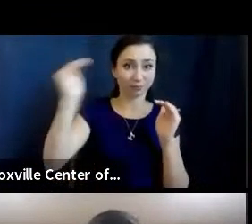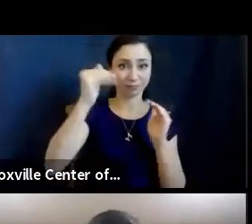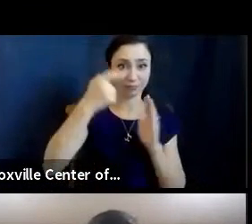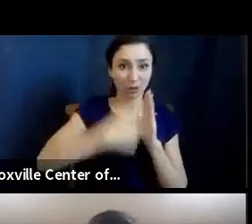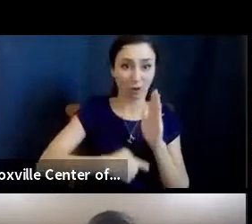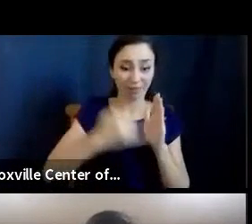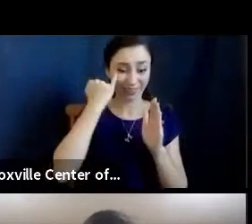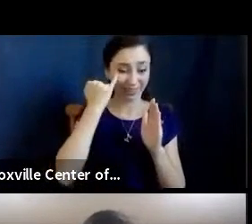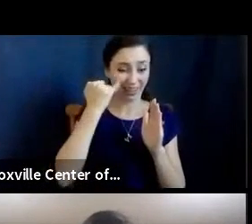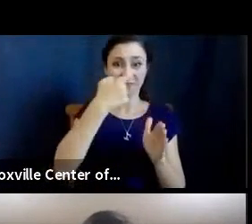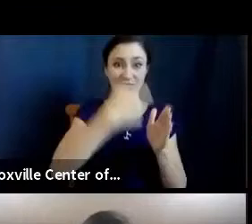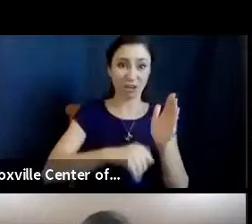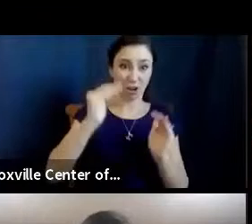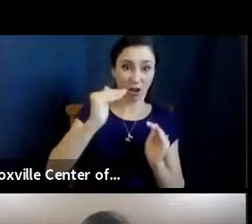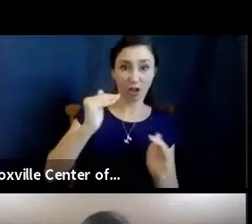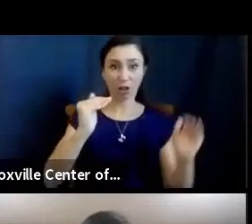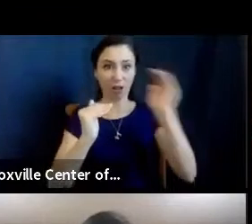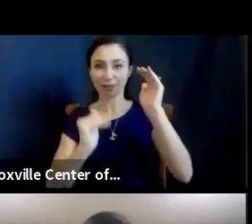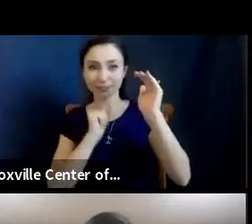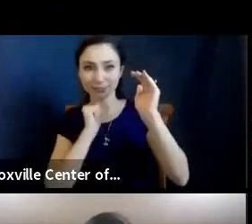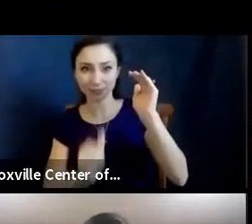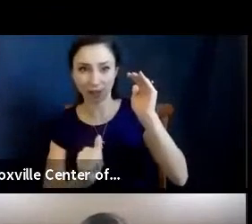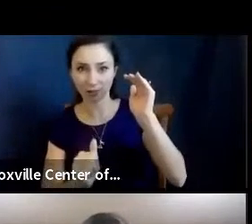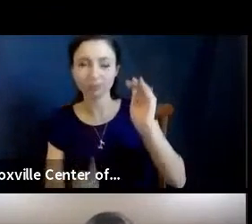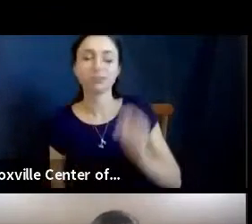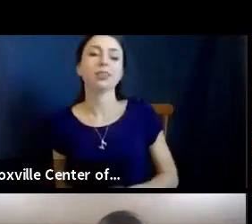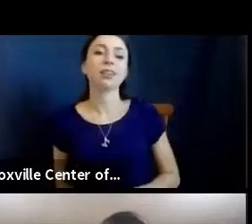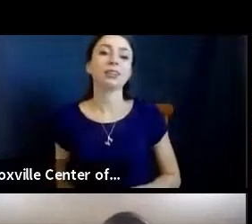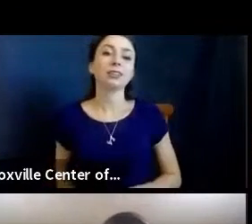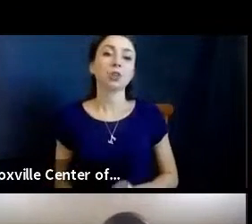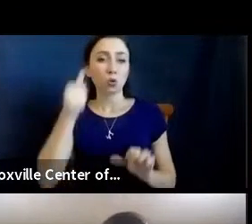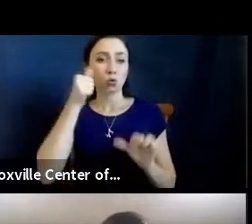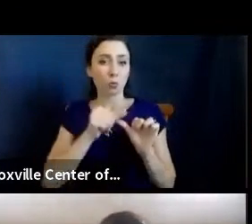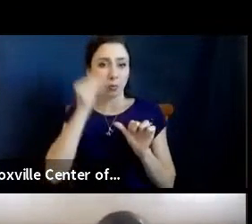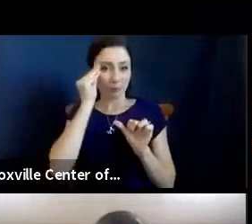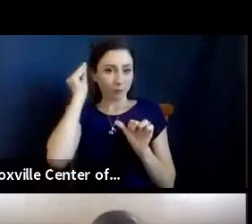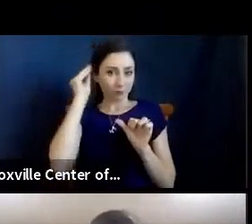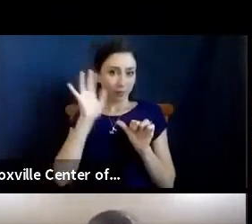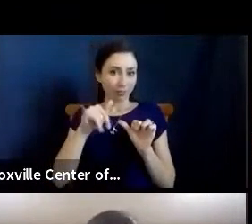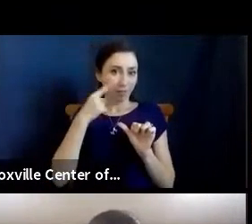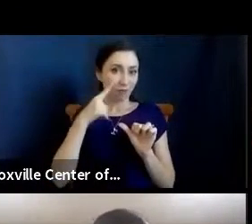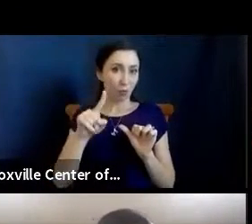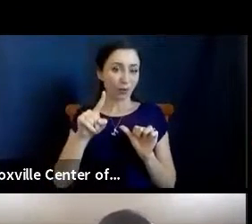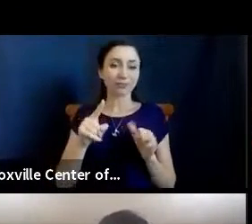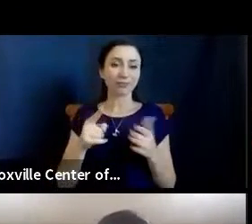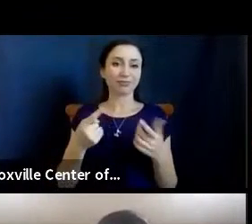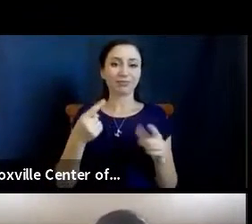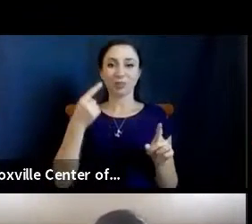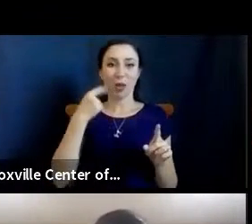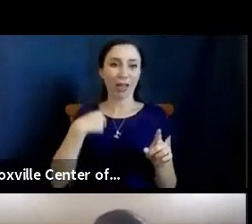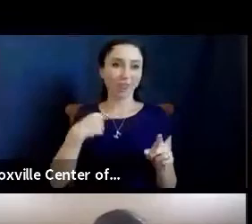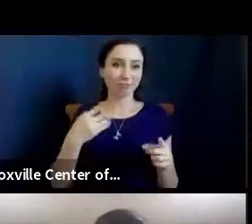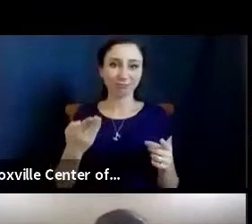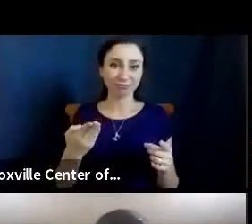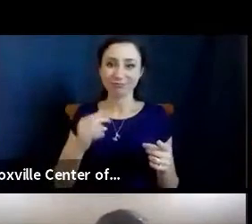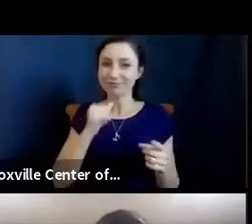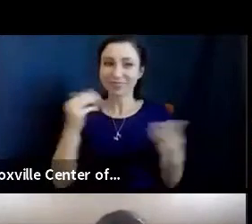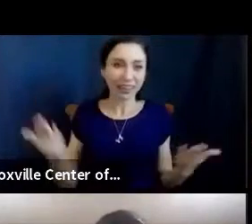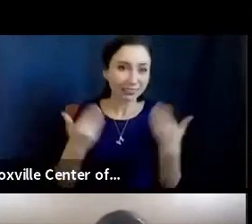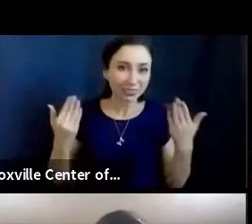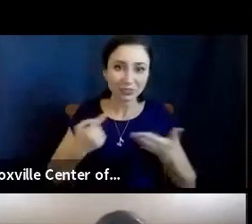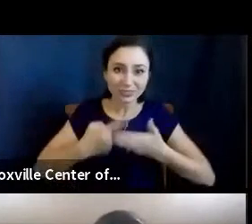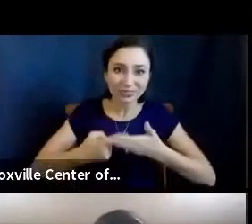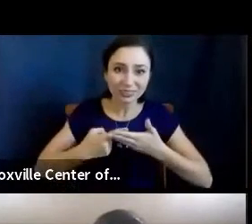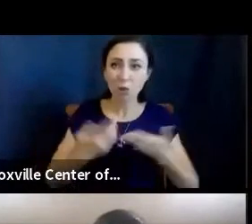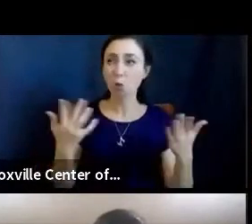the cost to release is as great as the benefits. So and this one isn't mine. I have to attribute this to an acquaintance at BLS. I'm not here to tell you what you